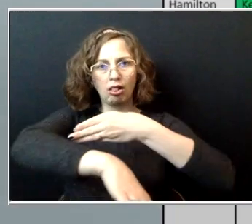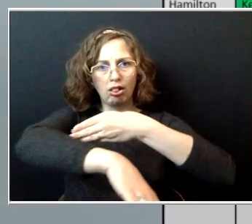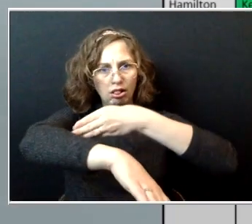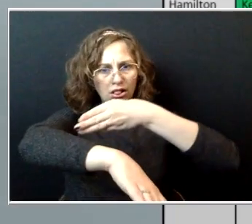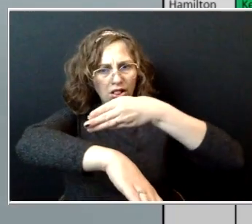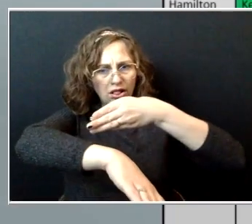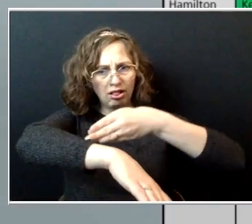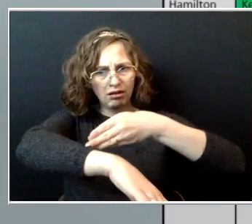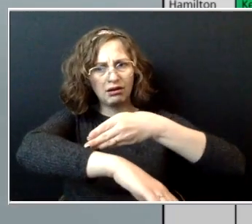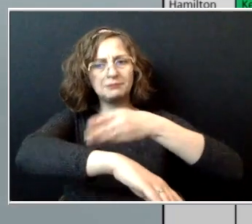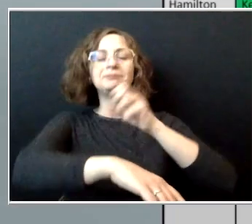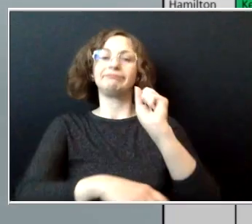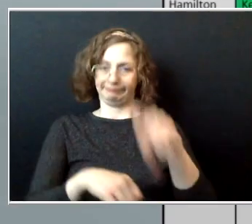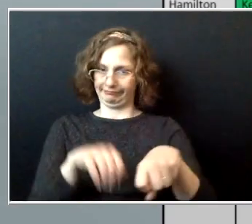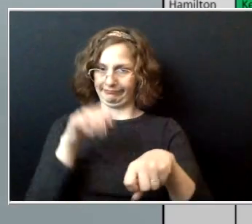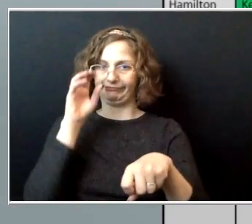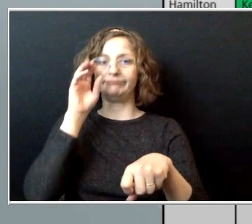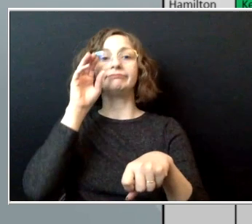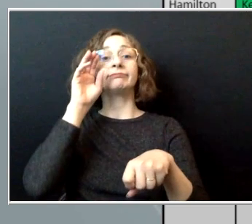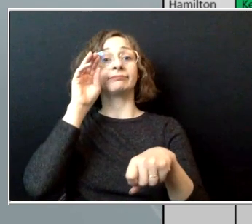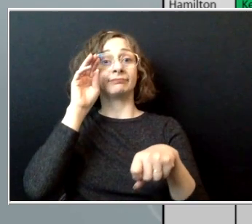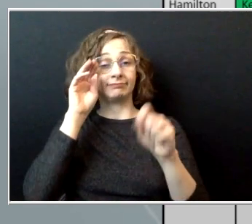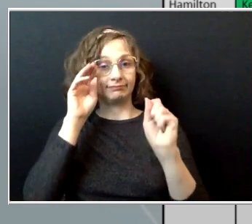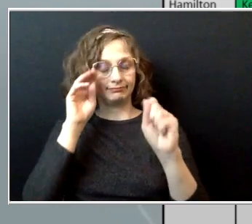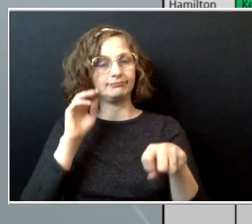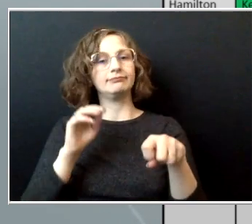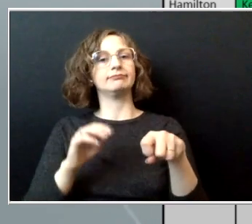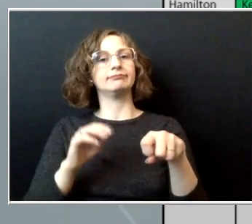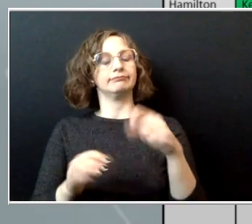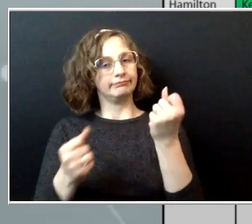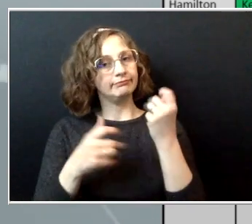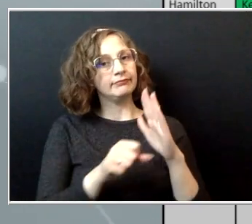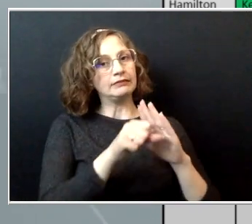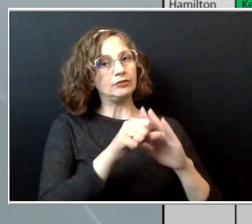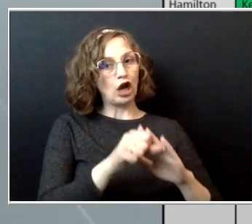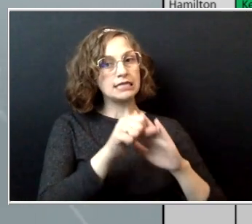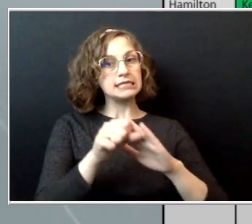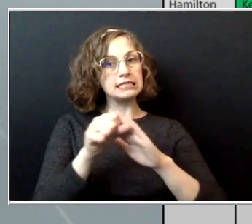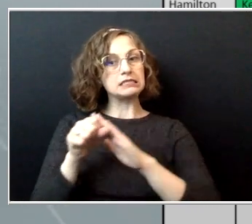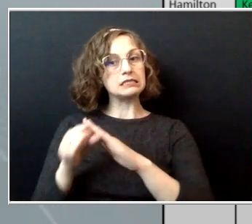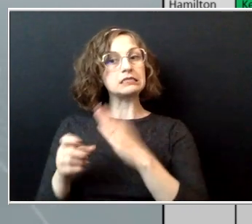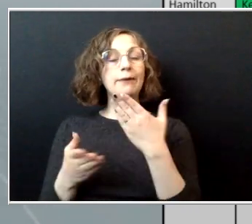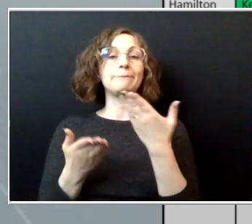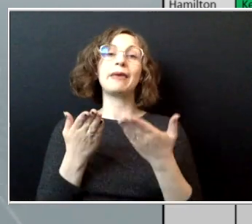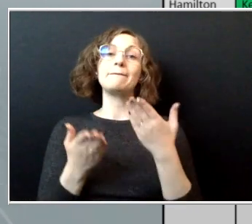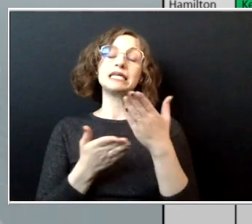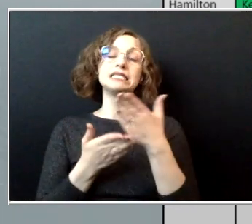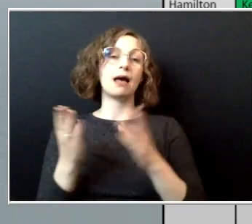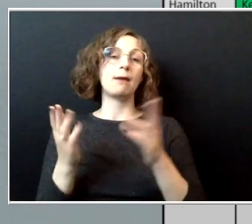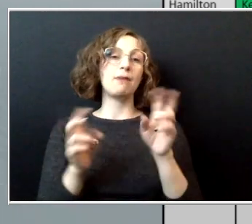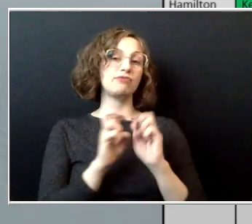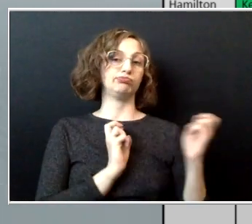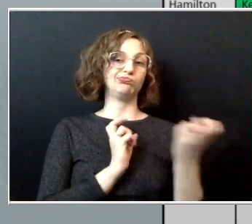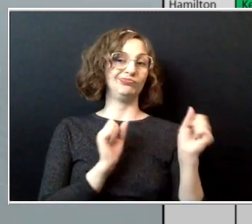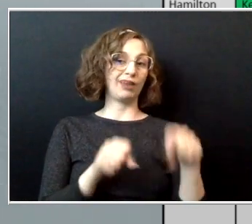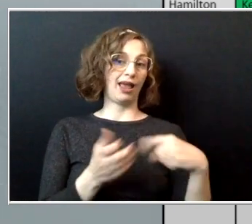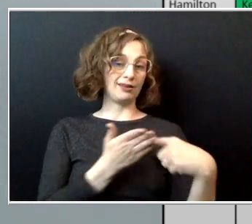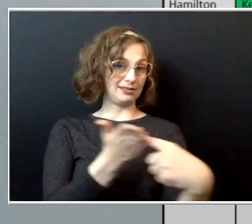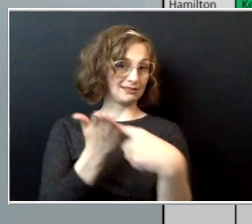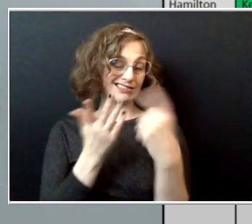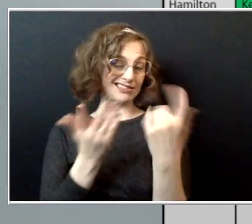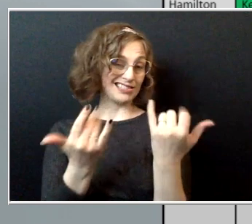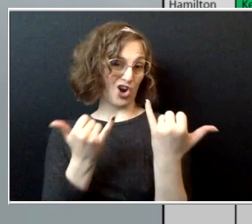so there's a lot of stresses, and maybe some of our panelists can talk about the stresses currently, but